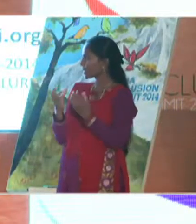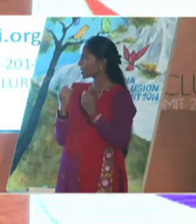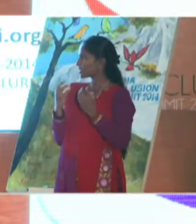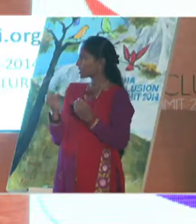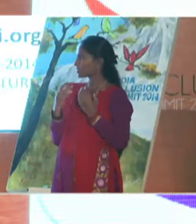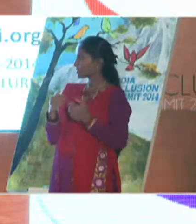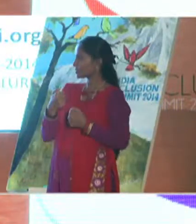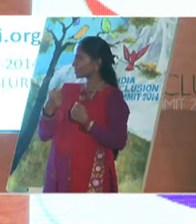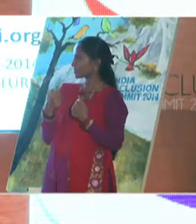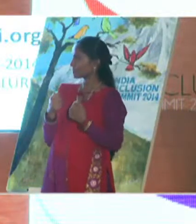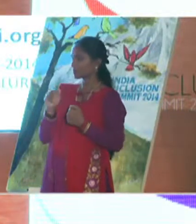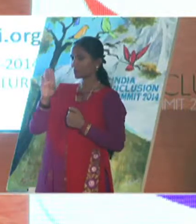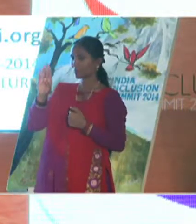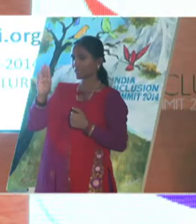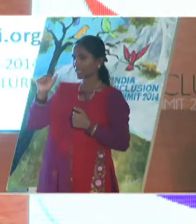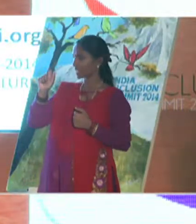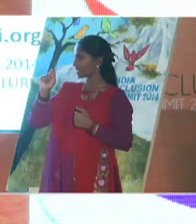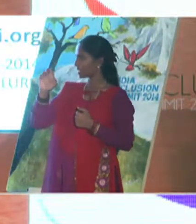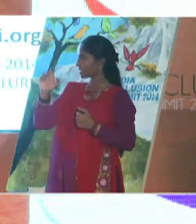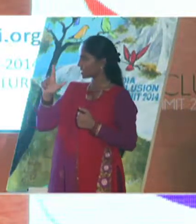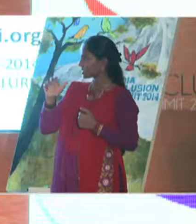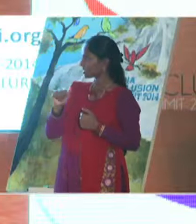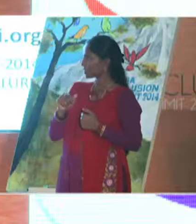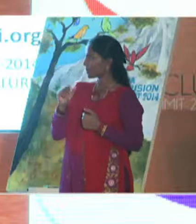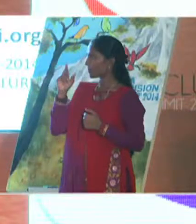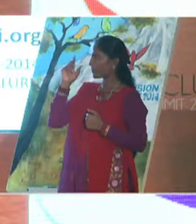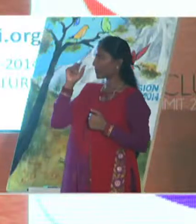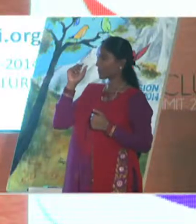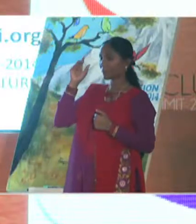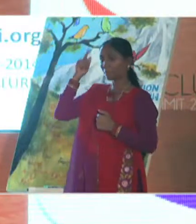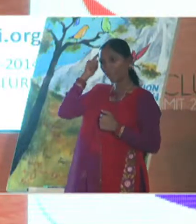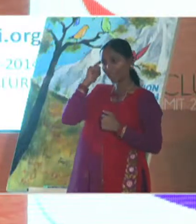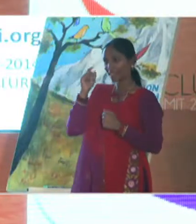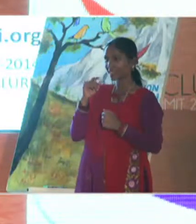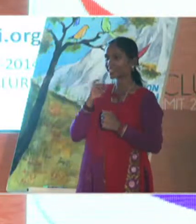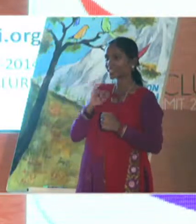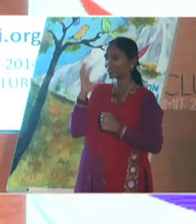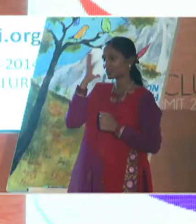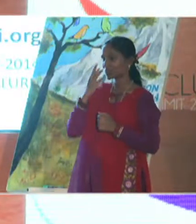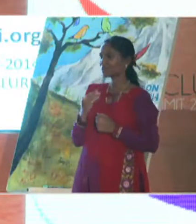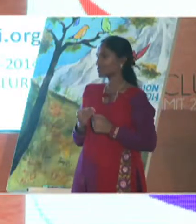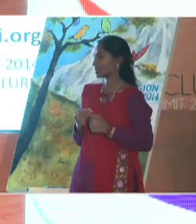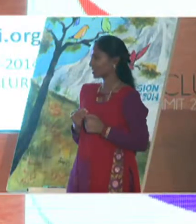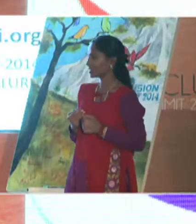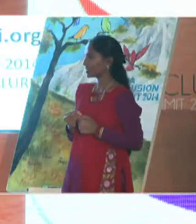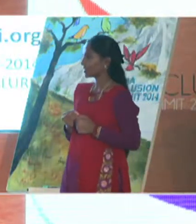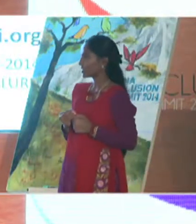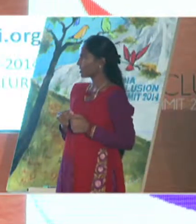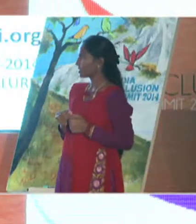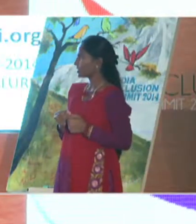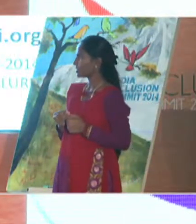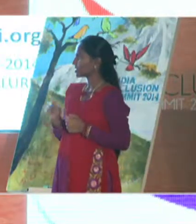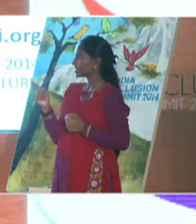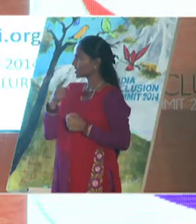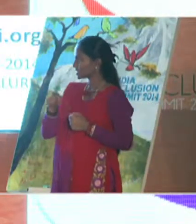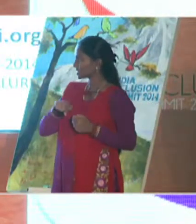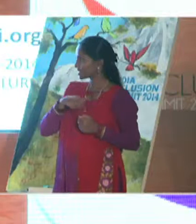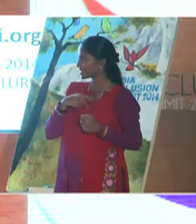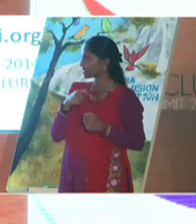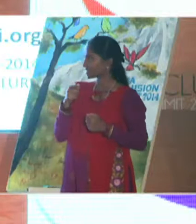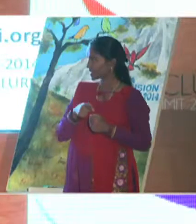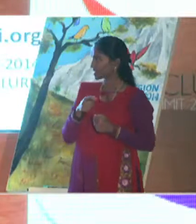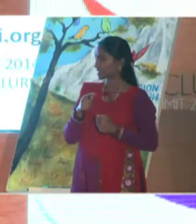the planet. Black is beautiful. And Sabria thought to herself, if that